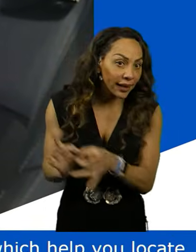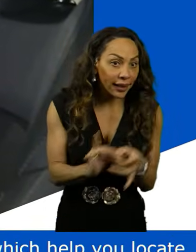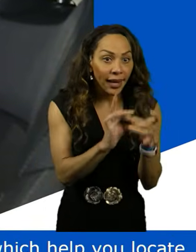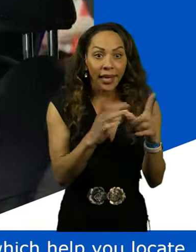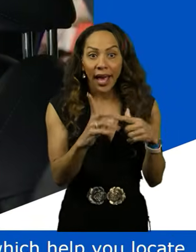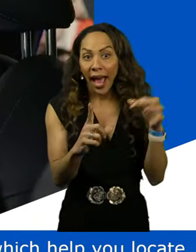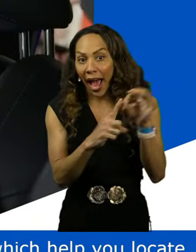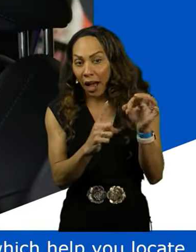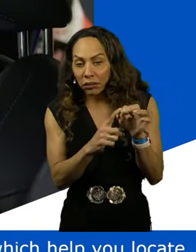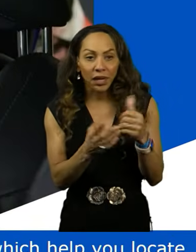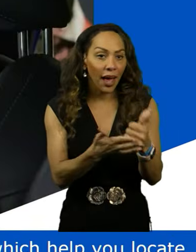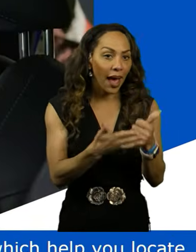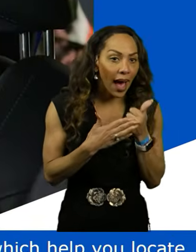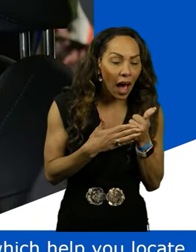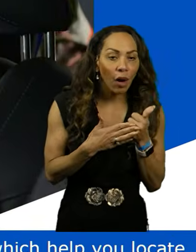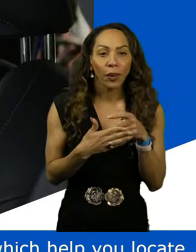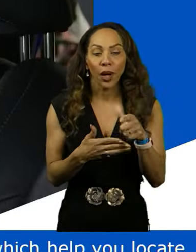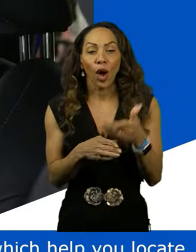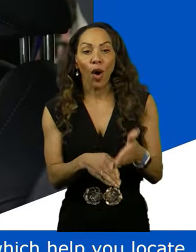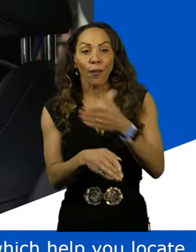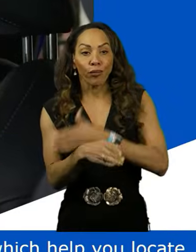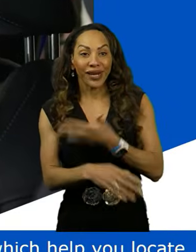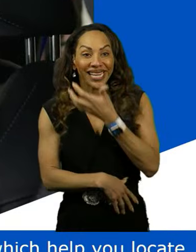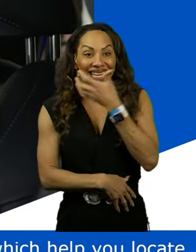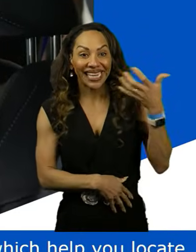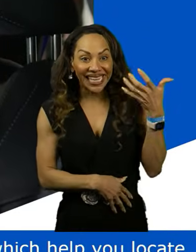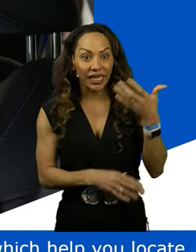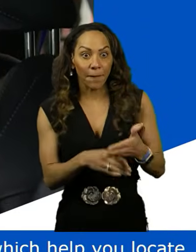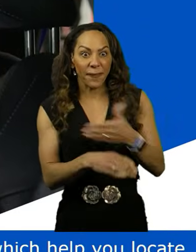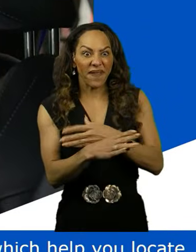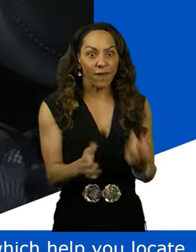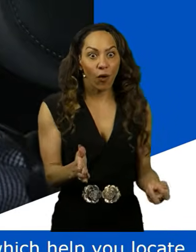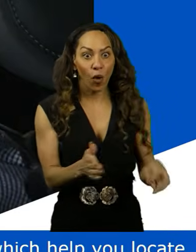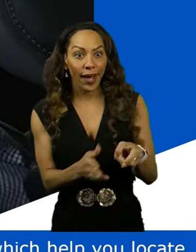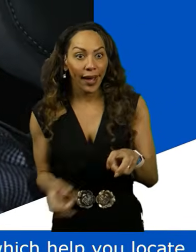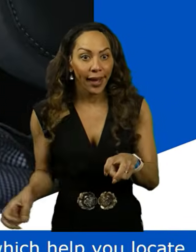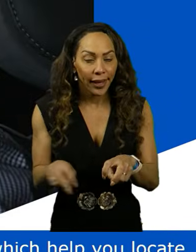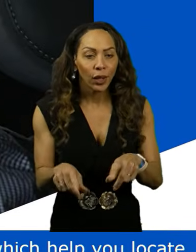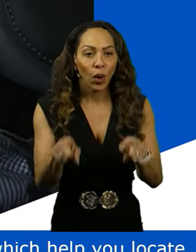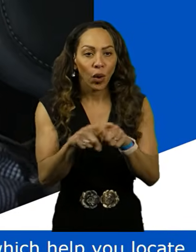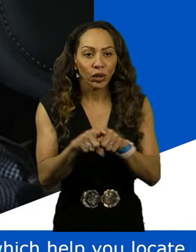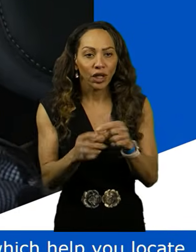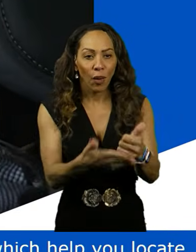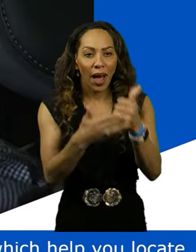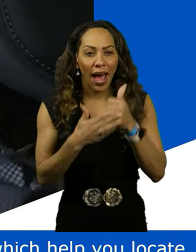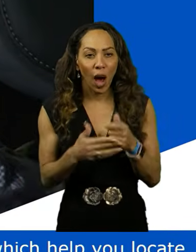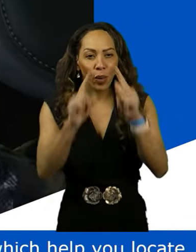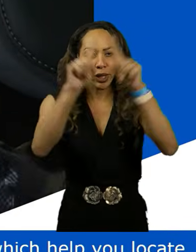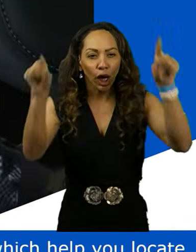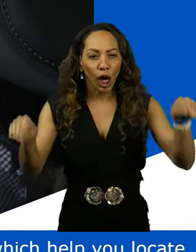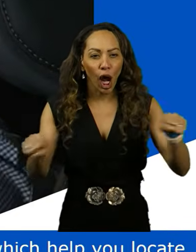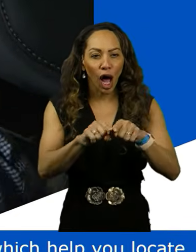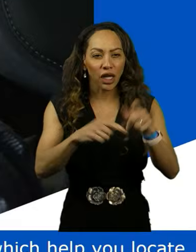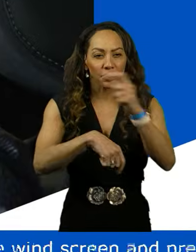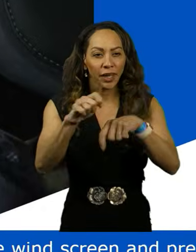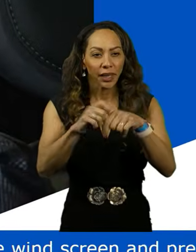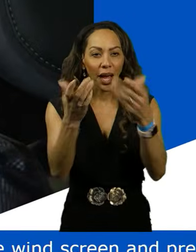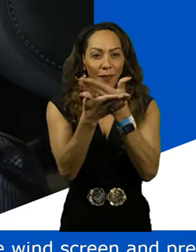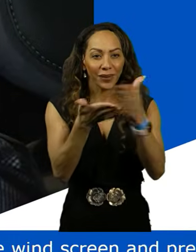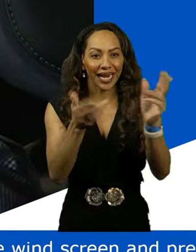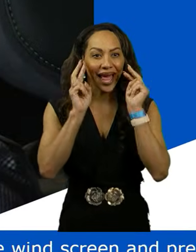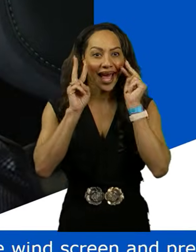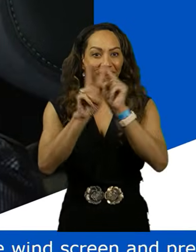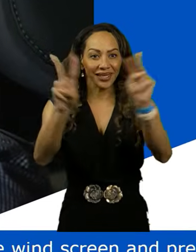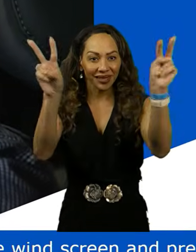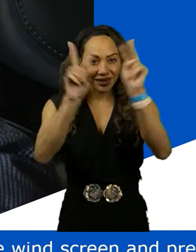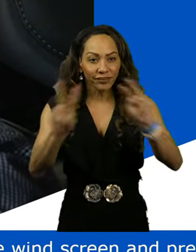the windscreen and also preheat the cabin so it's comfortable before you even get in. And there's also things like heated seats and steering wheel, and these really help